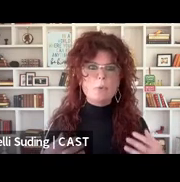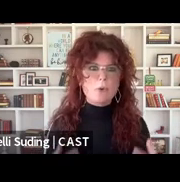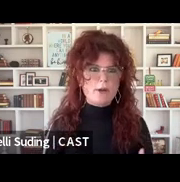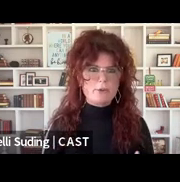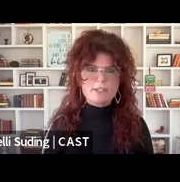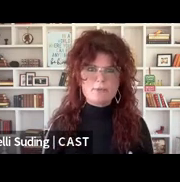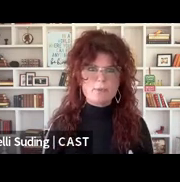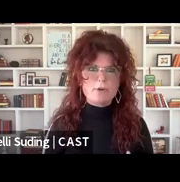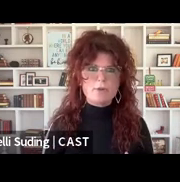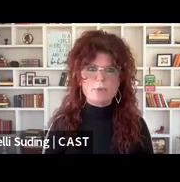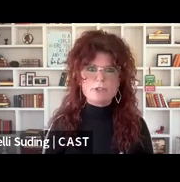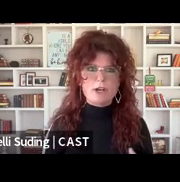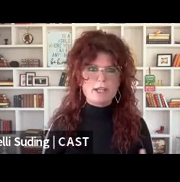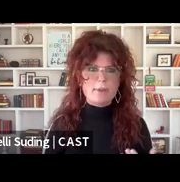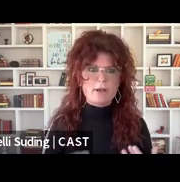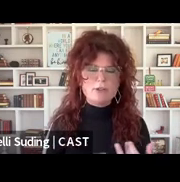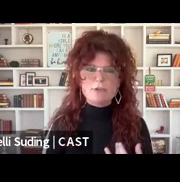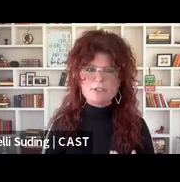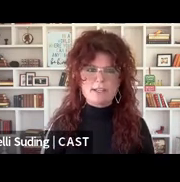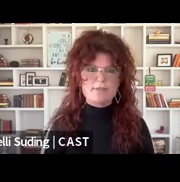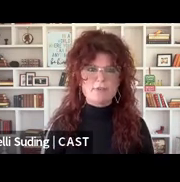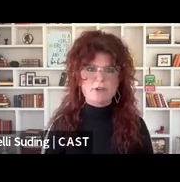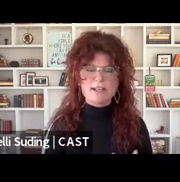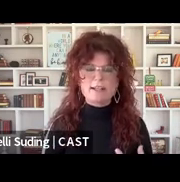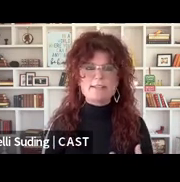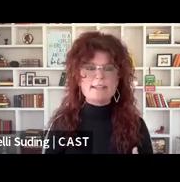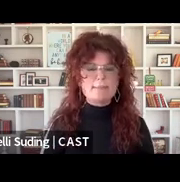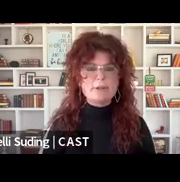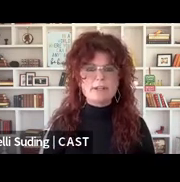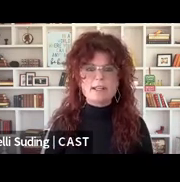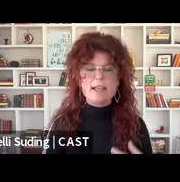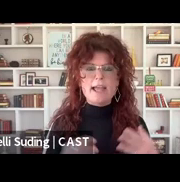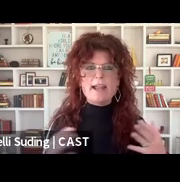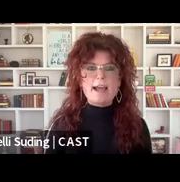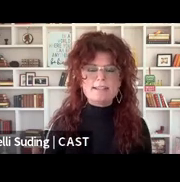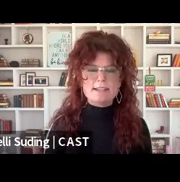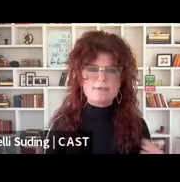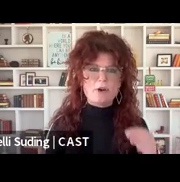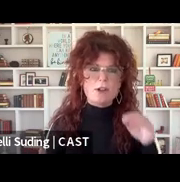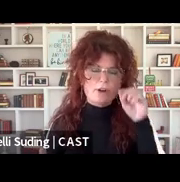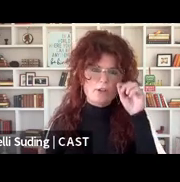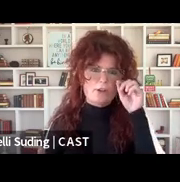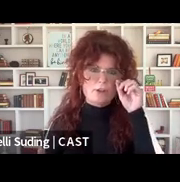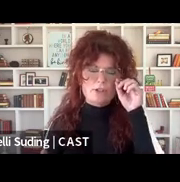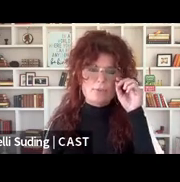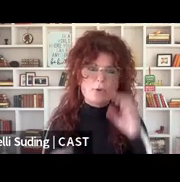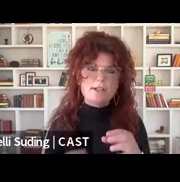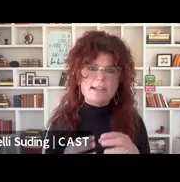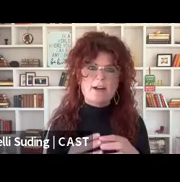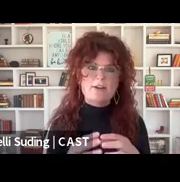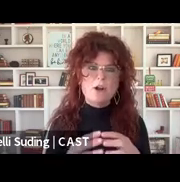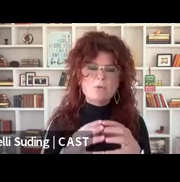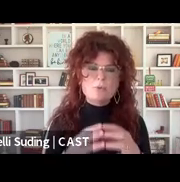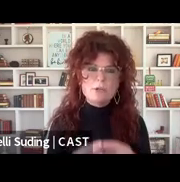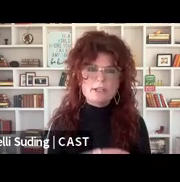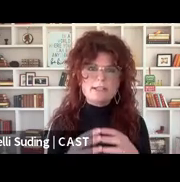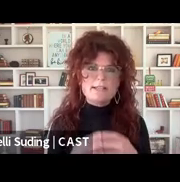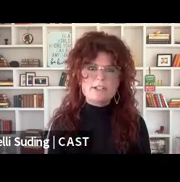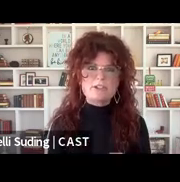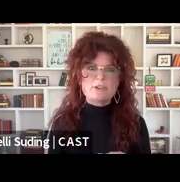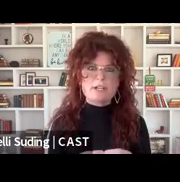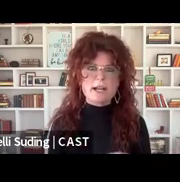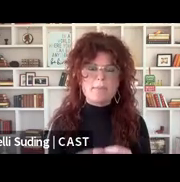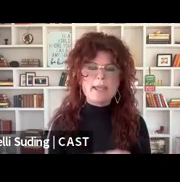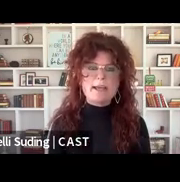The prerequisites when we're talking about universal design for learning and accessibility and access for all of our learners, they're broken down